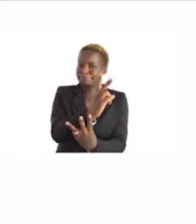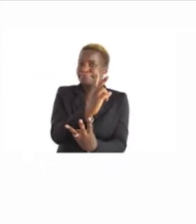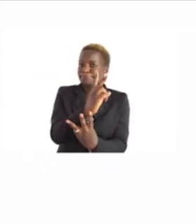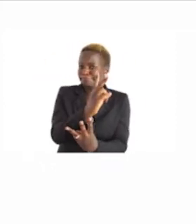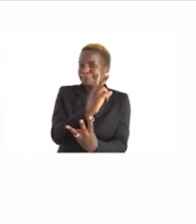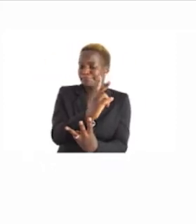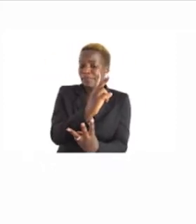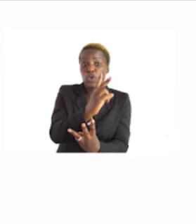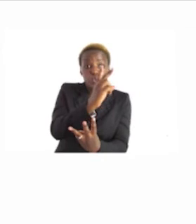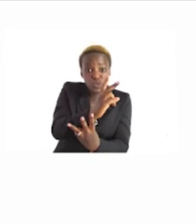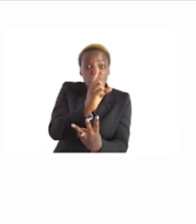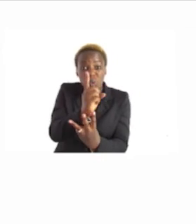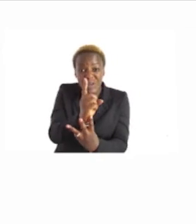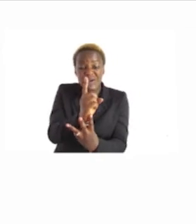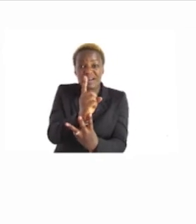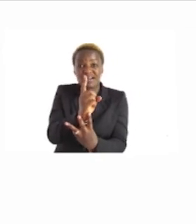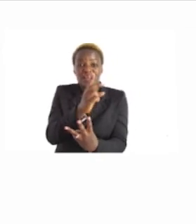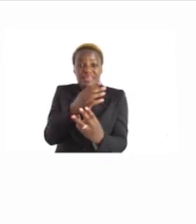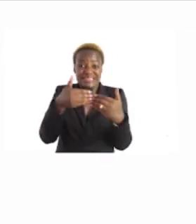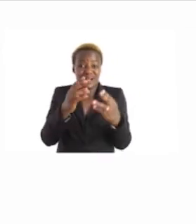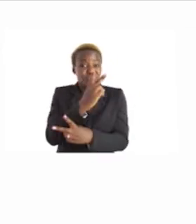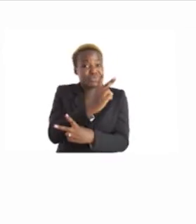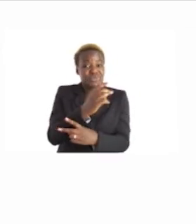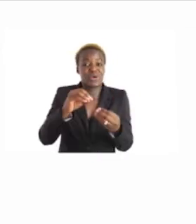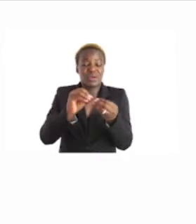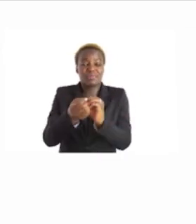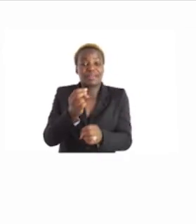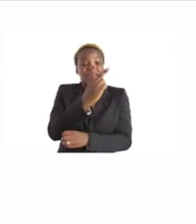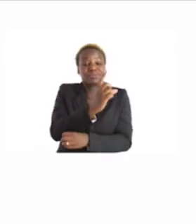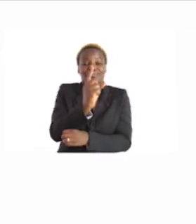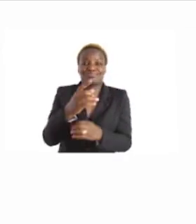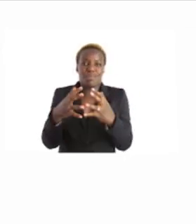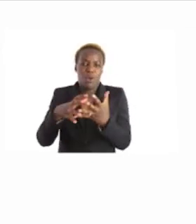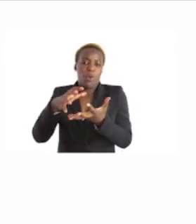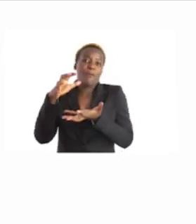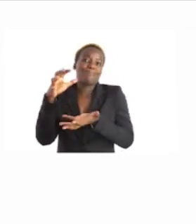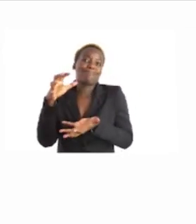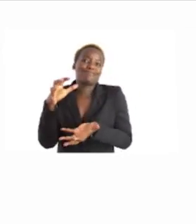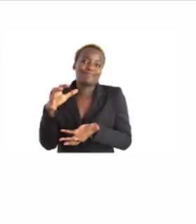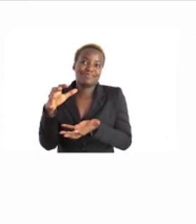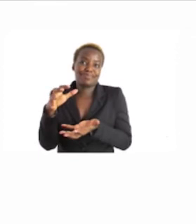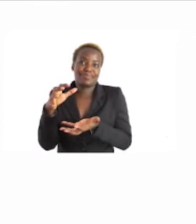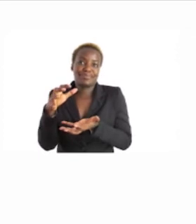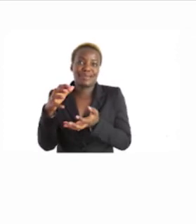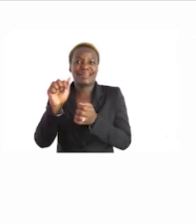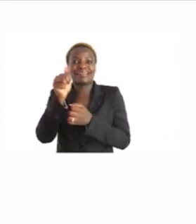the biggest one. So you encircle the one that says 21. Let's quickly look on the other